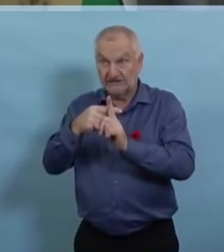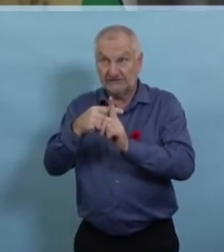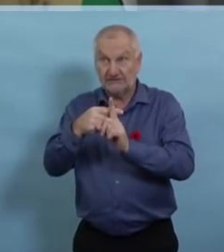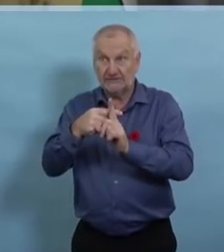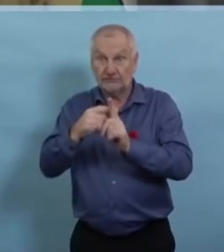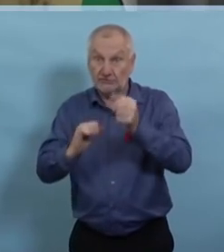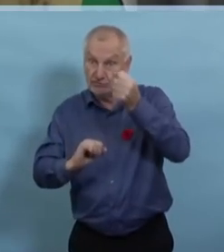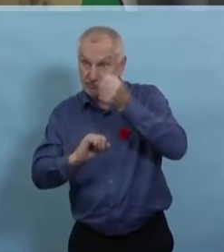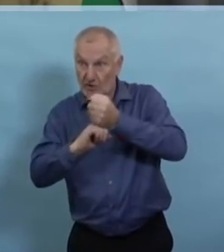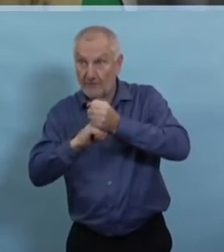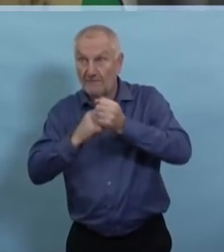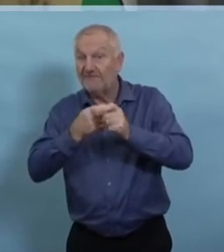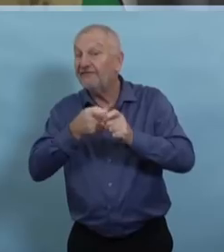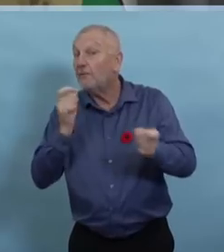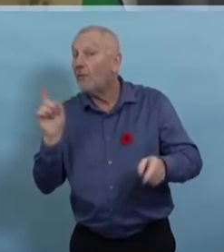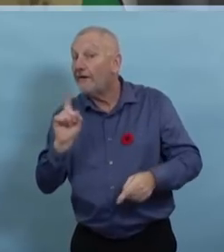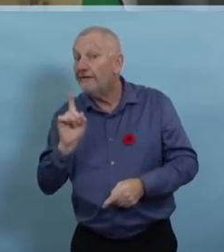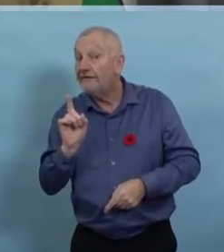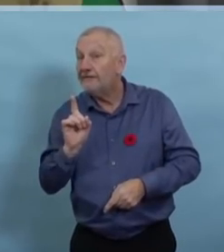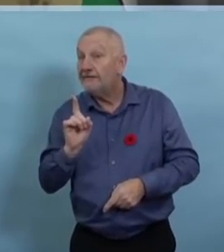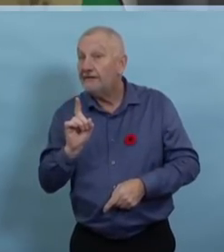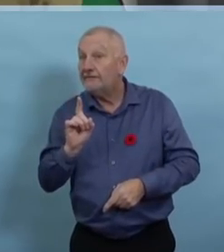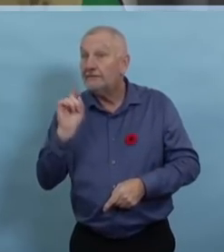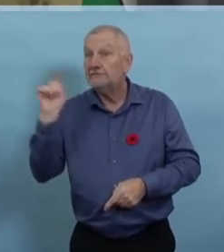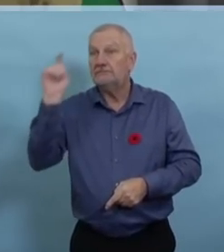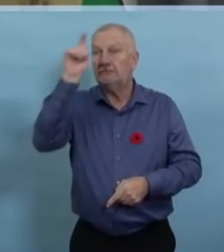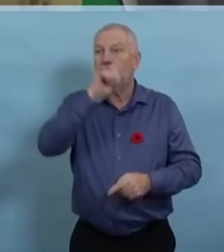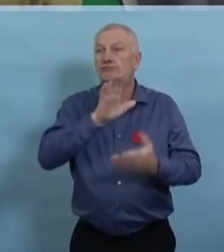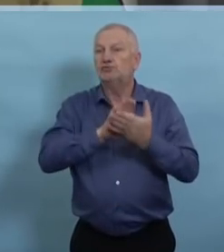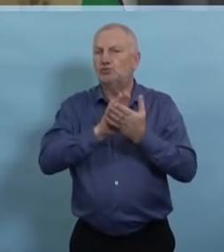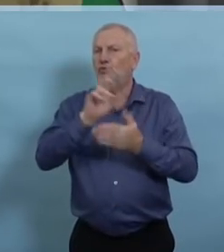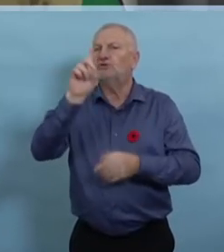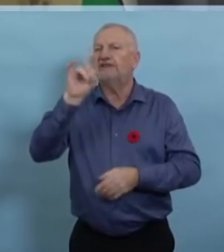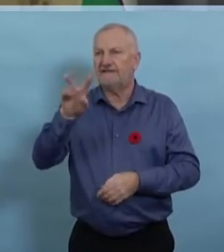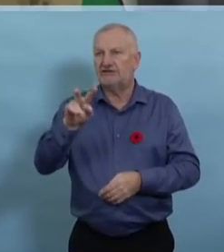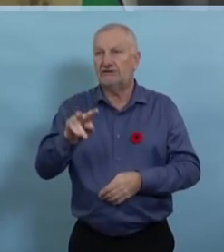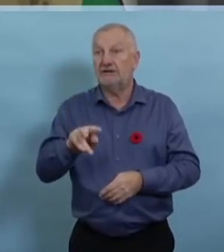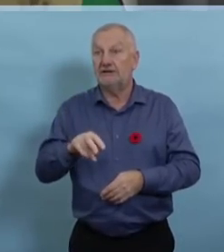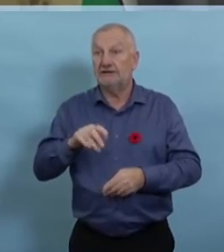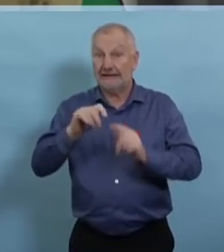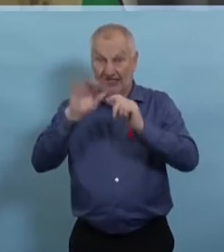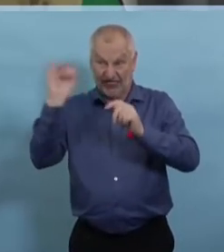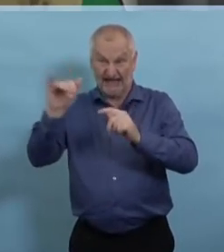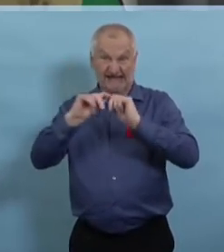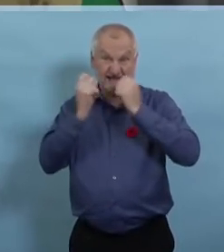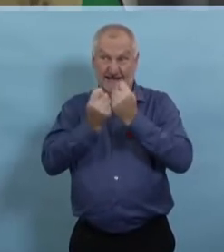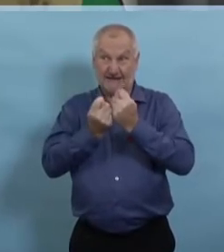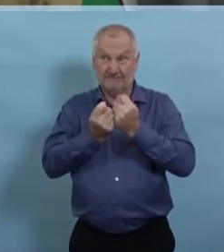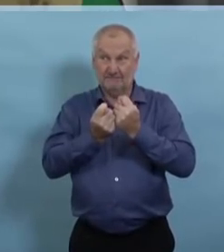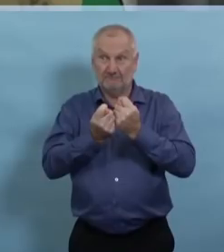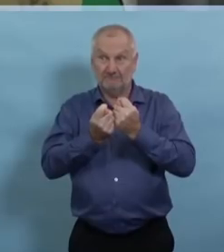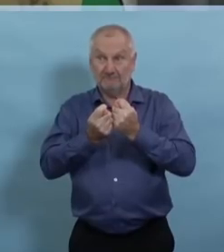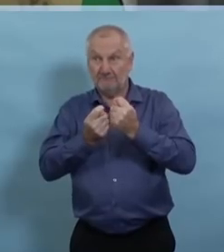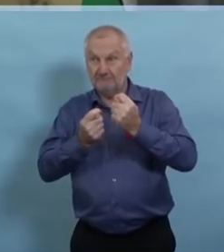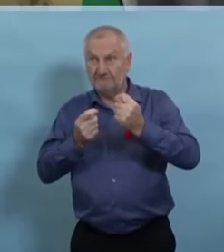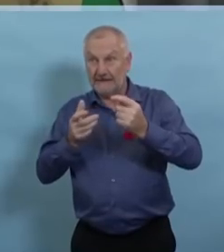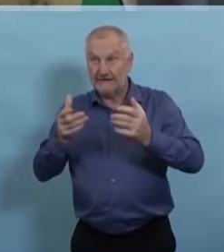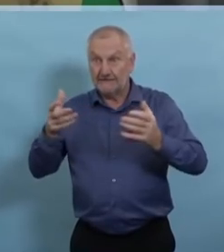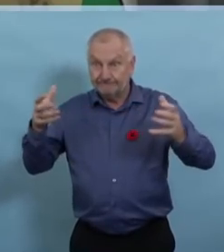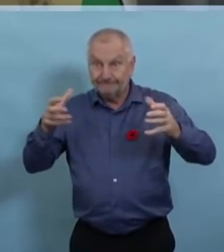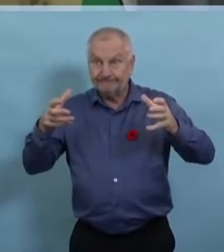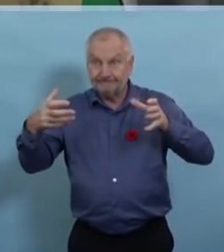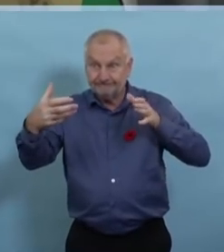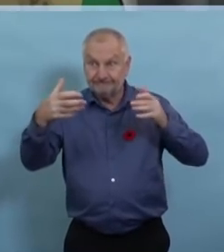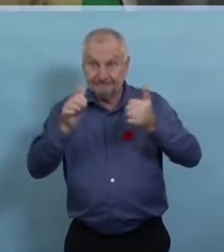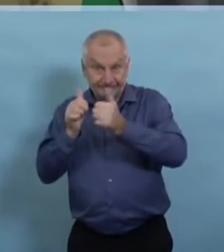team has been coming together over the last little while as well. So this support, this hiring of